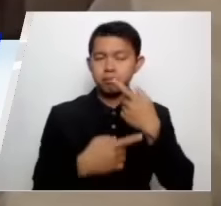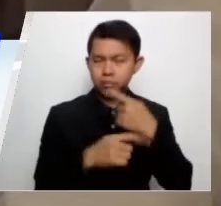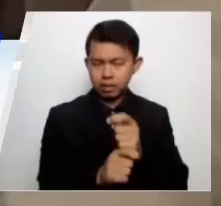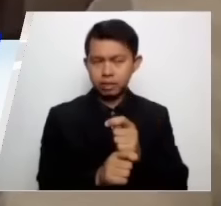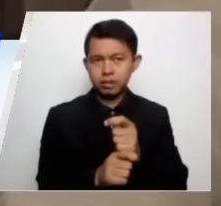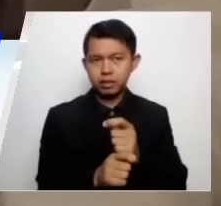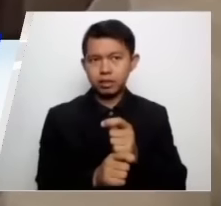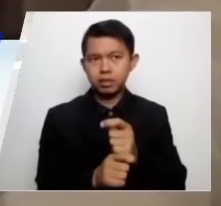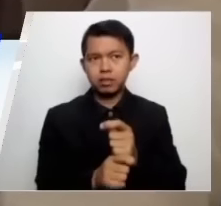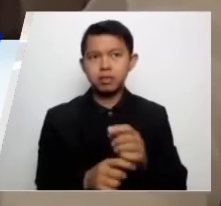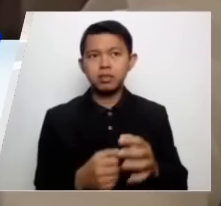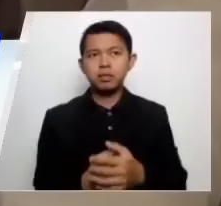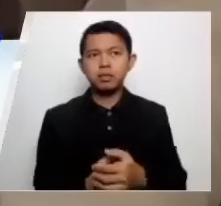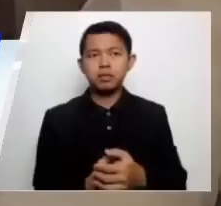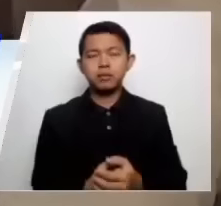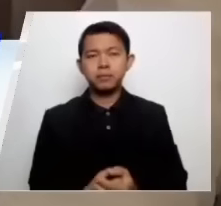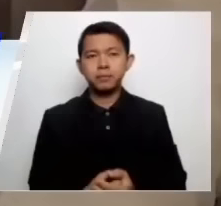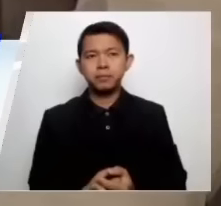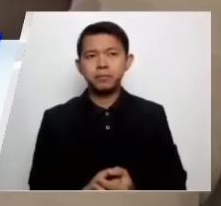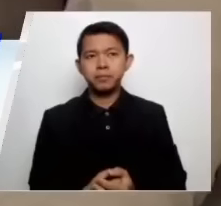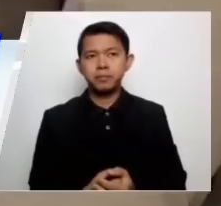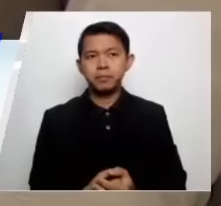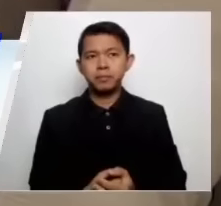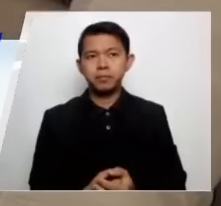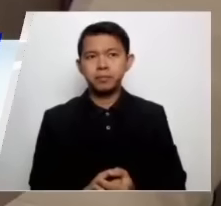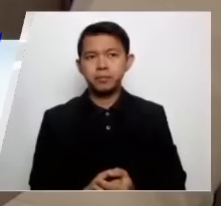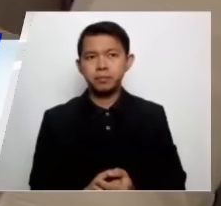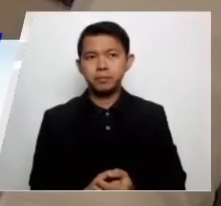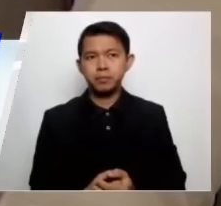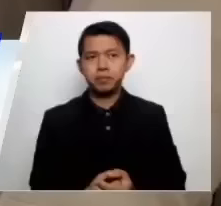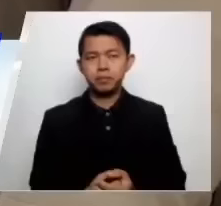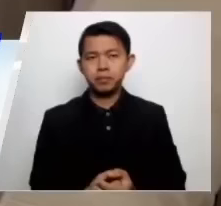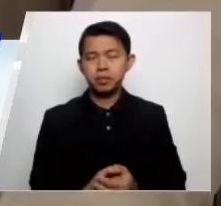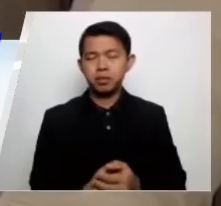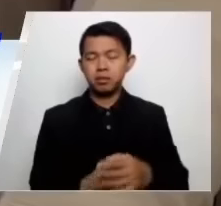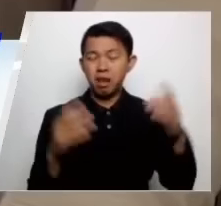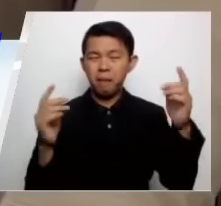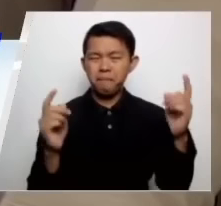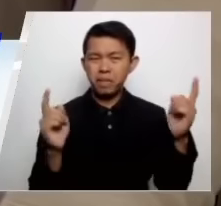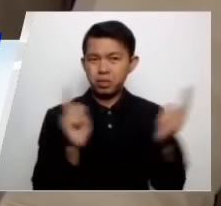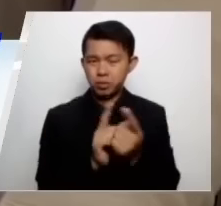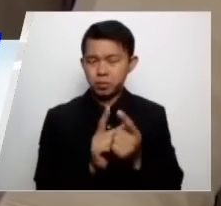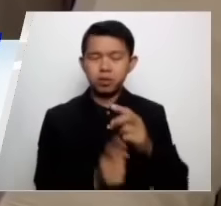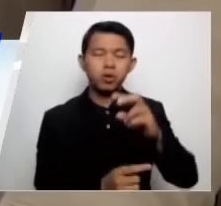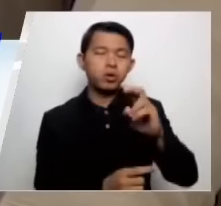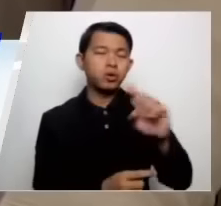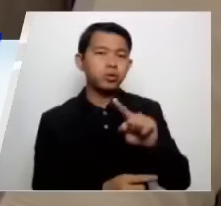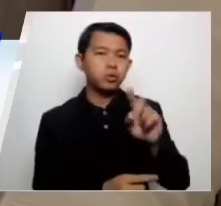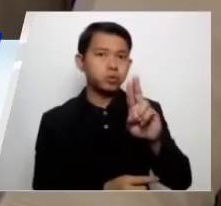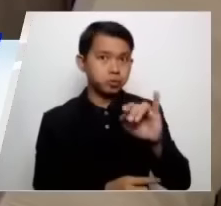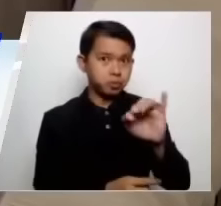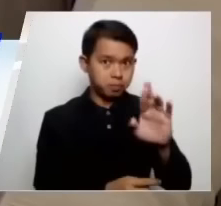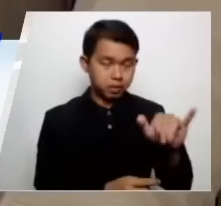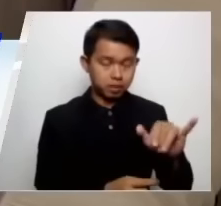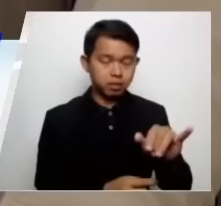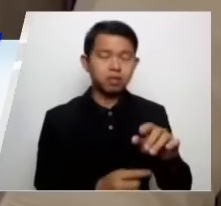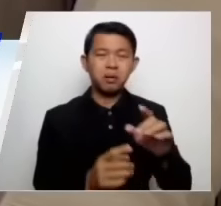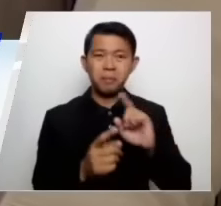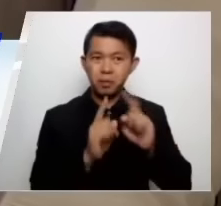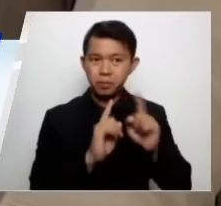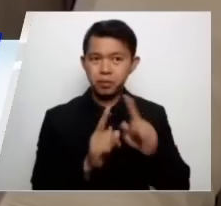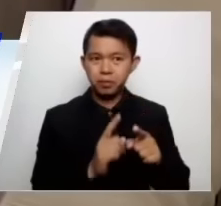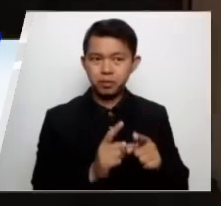SP, Subiri, to meet with them, their leadership and the leadership of the House. Ready, mag-host si Speaker